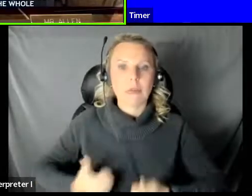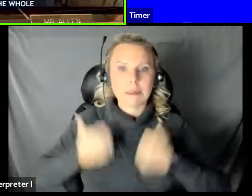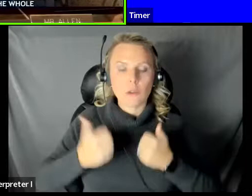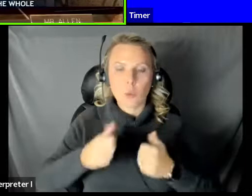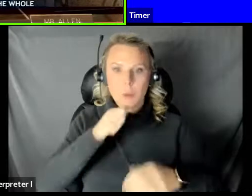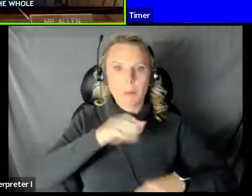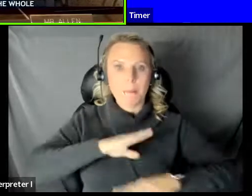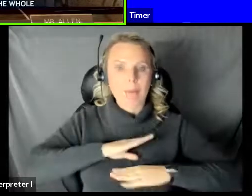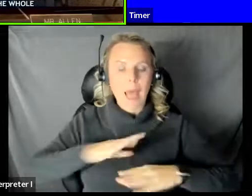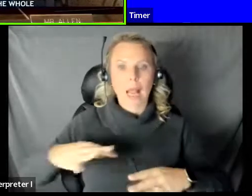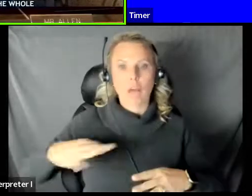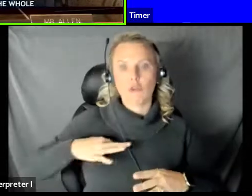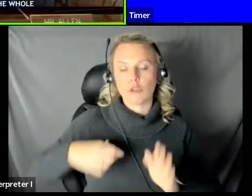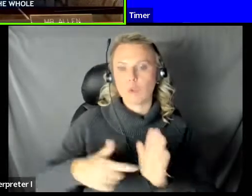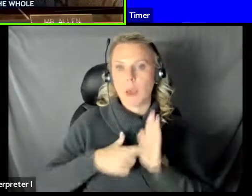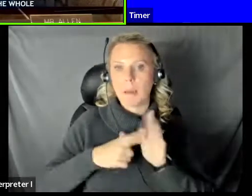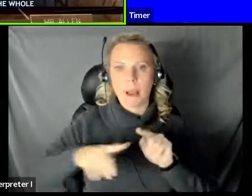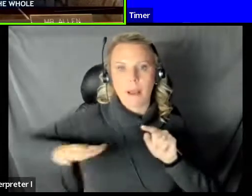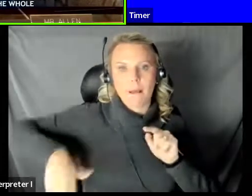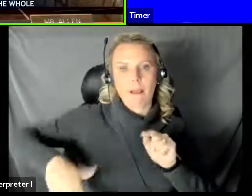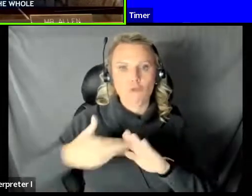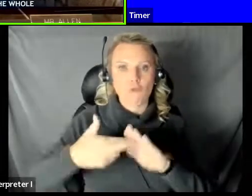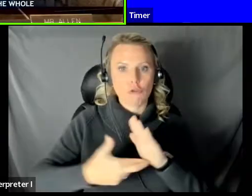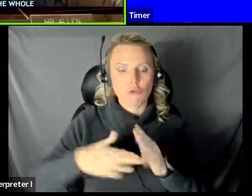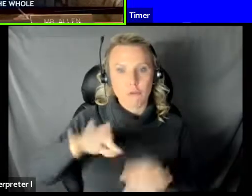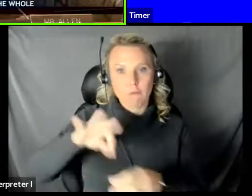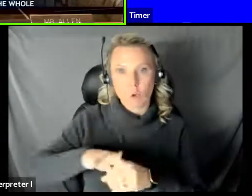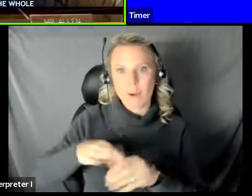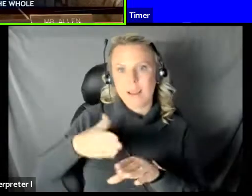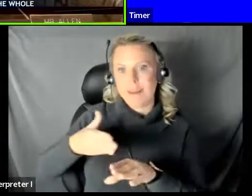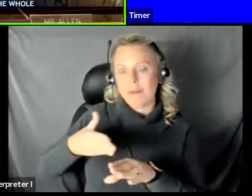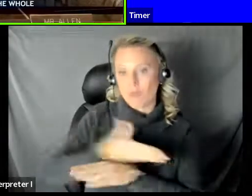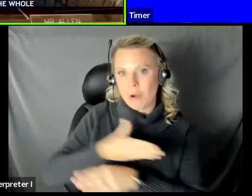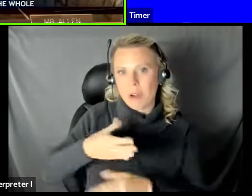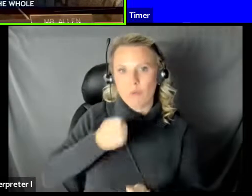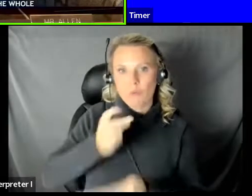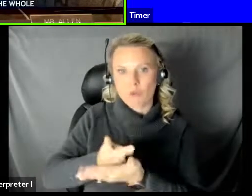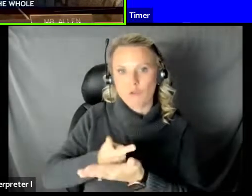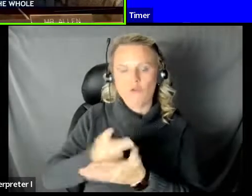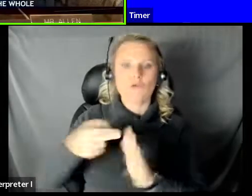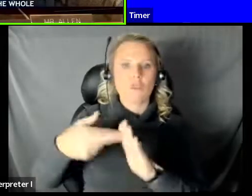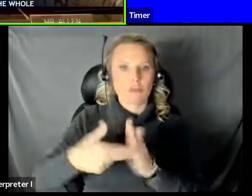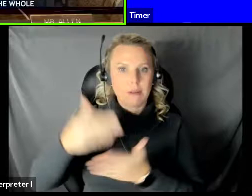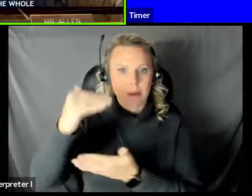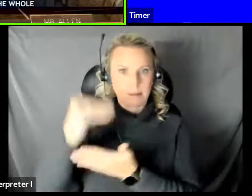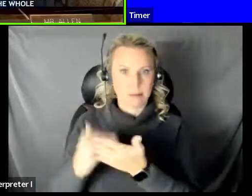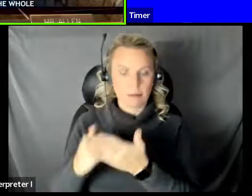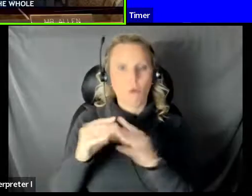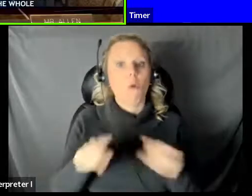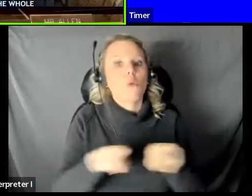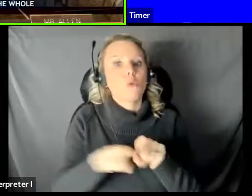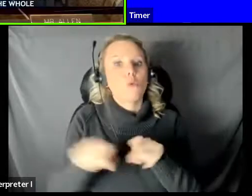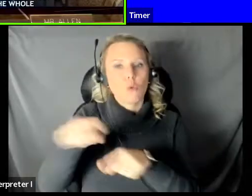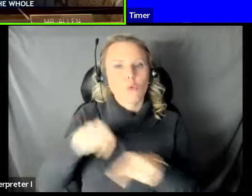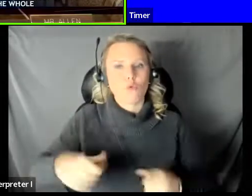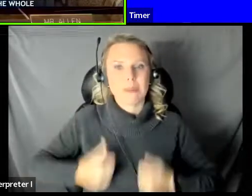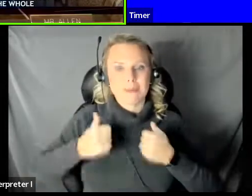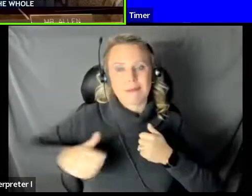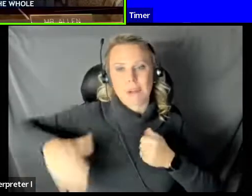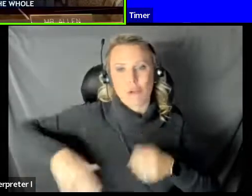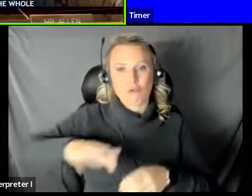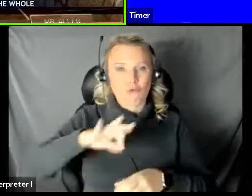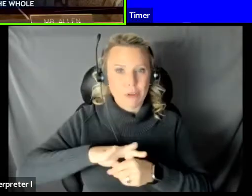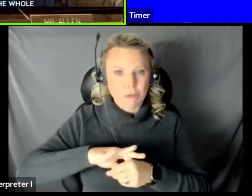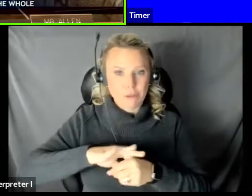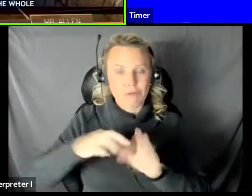met eligibility requirements but are not registered to vote in the pre-approved for registration list. Importantly, residents placed on this list aren't yet registered to